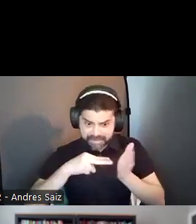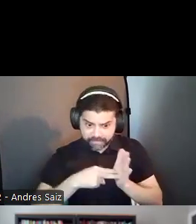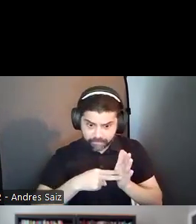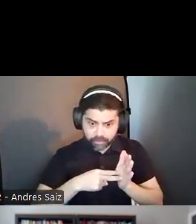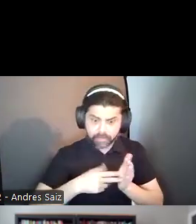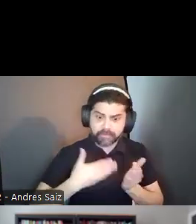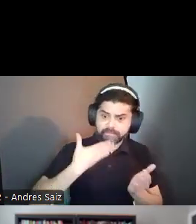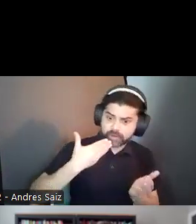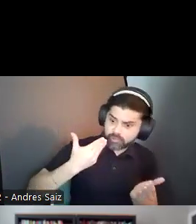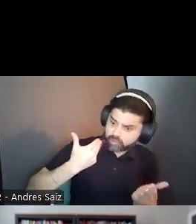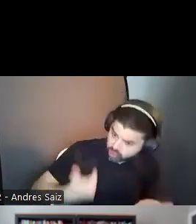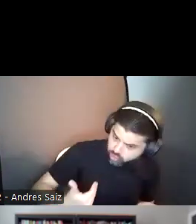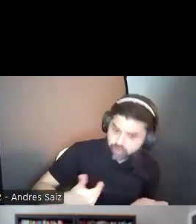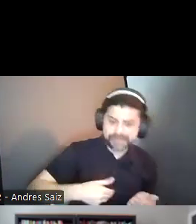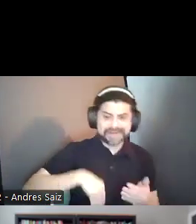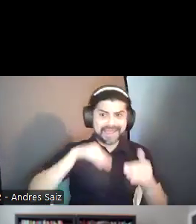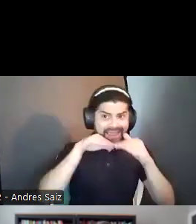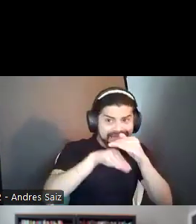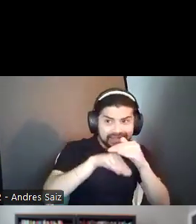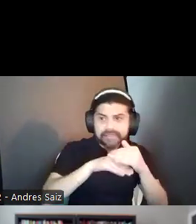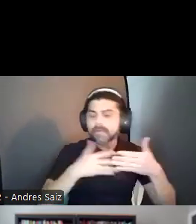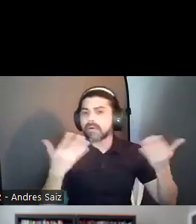from stakeholders being used in decision making?